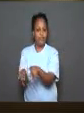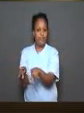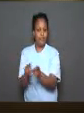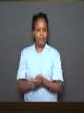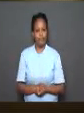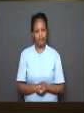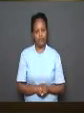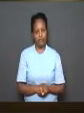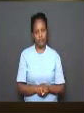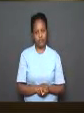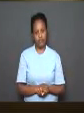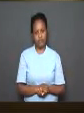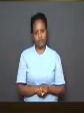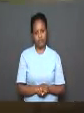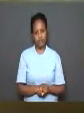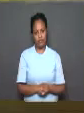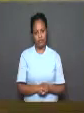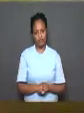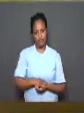for those who are governed.